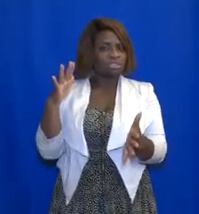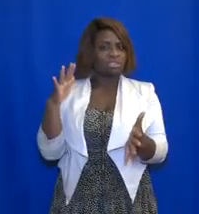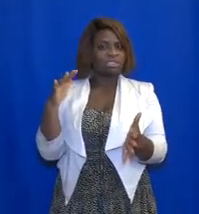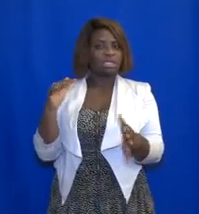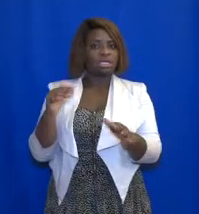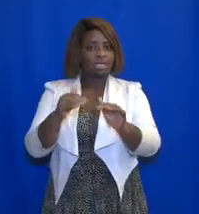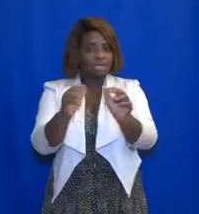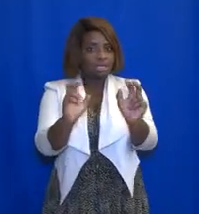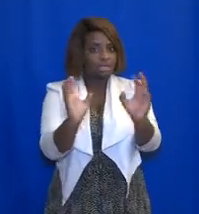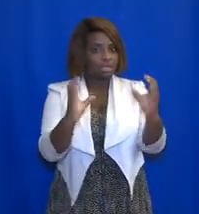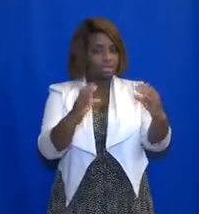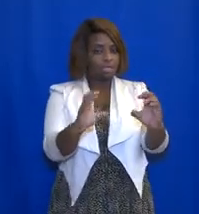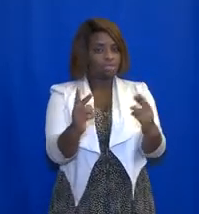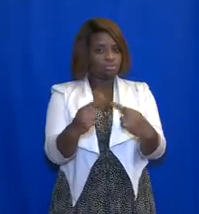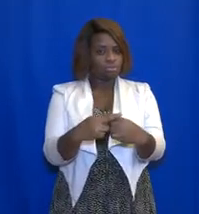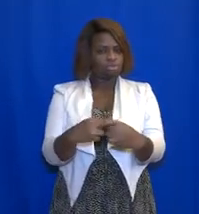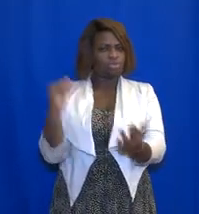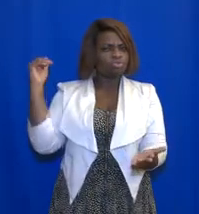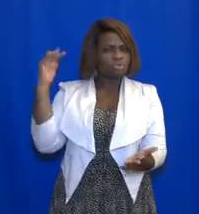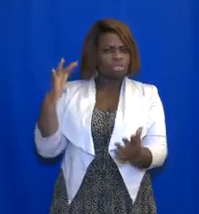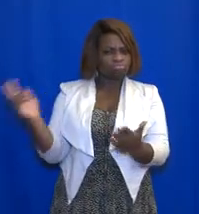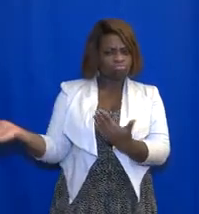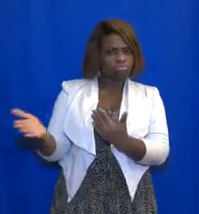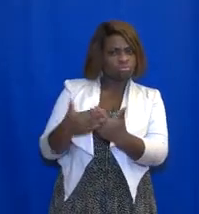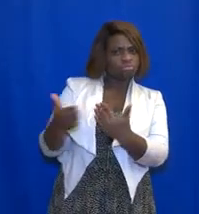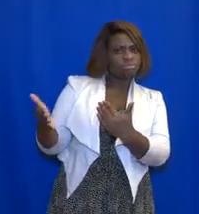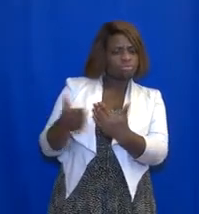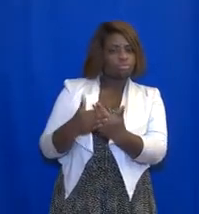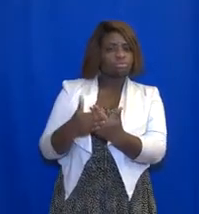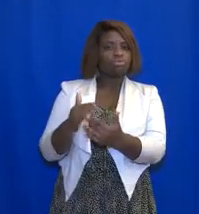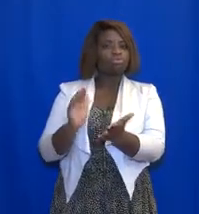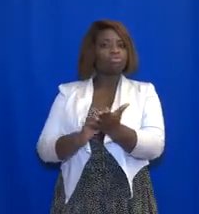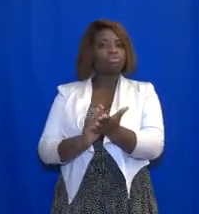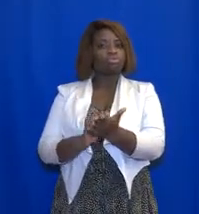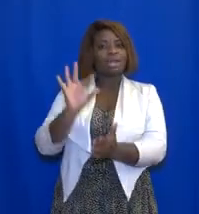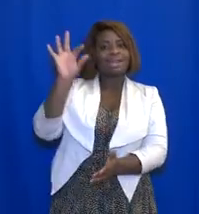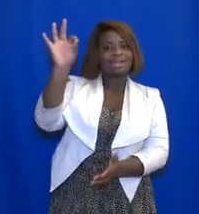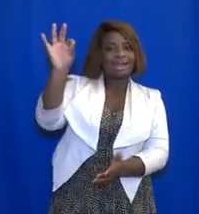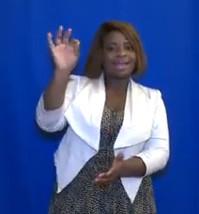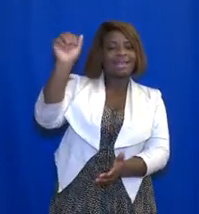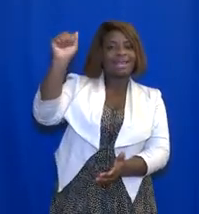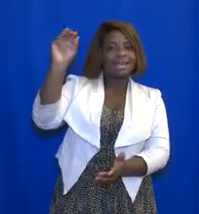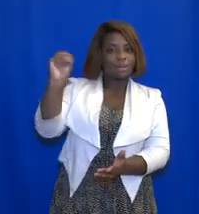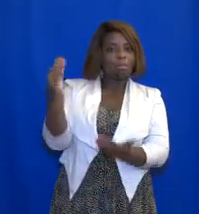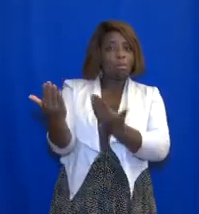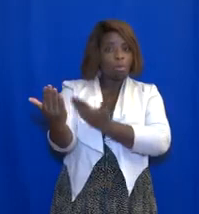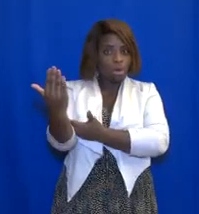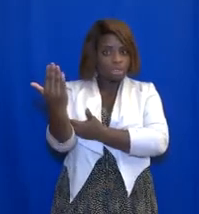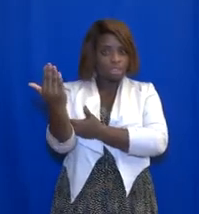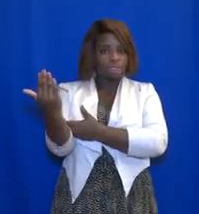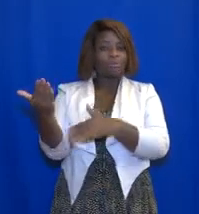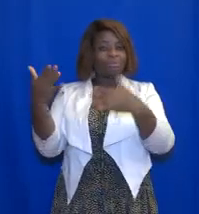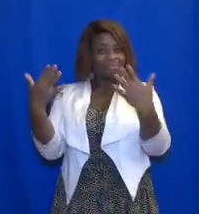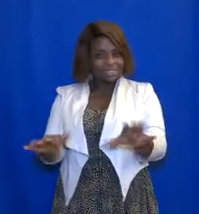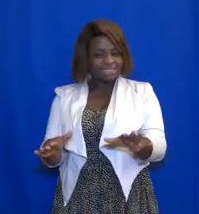school day with students reporting to school at 9 a.m. and closing at 1 p.m. No